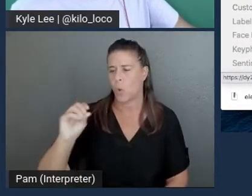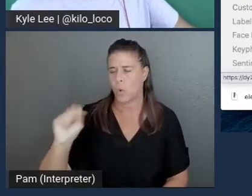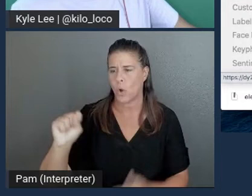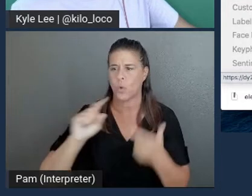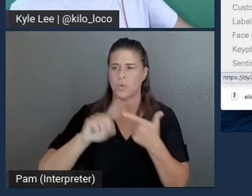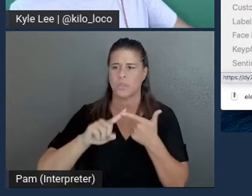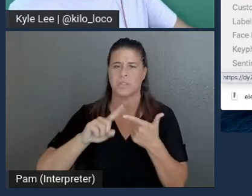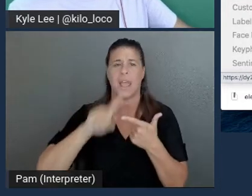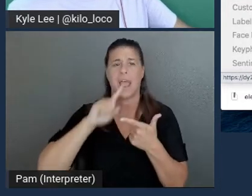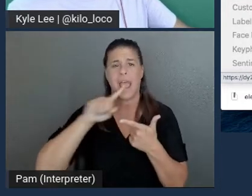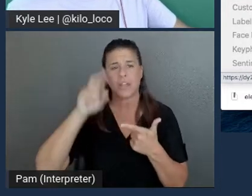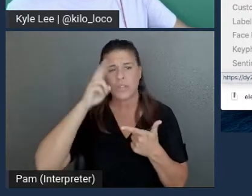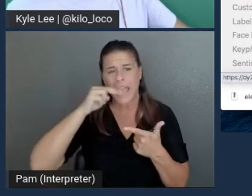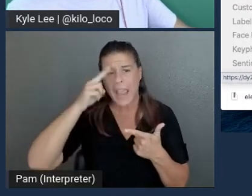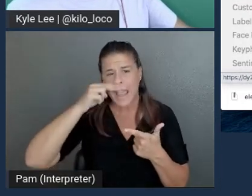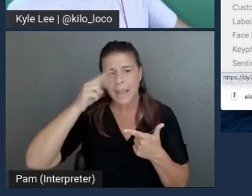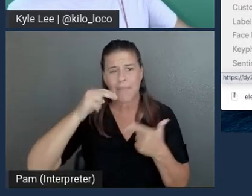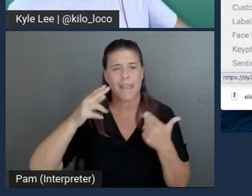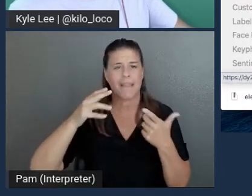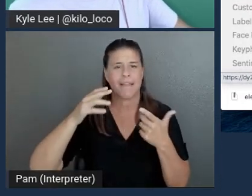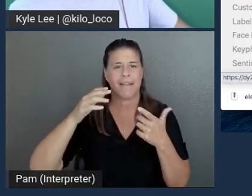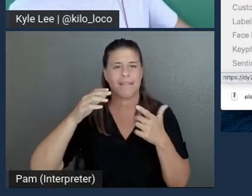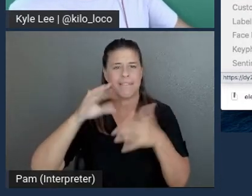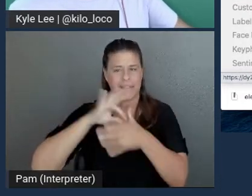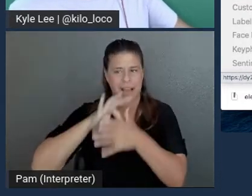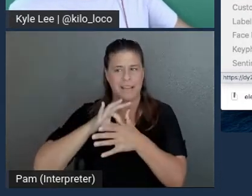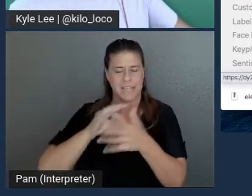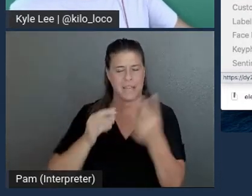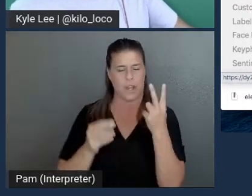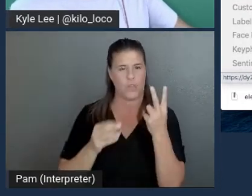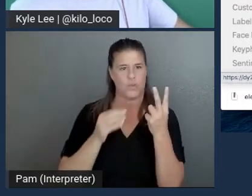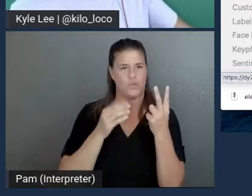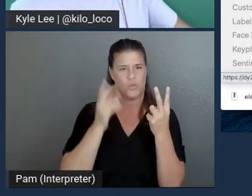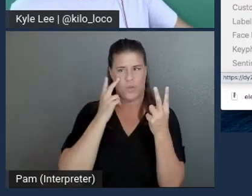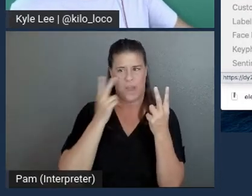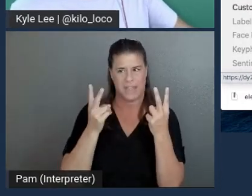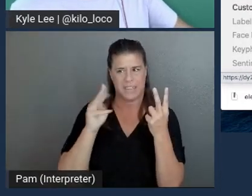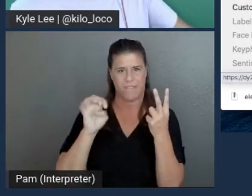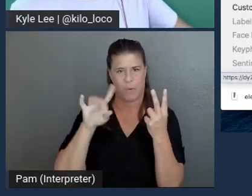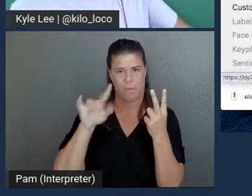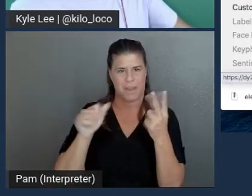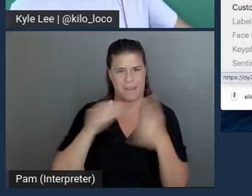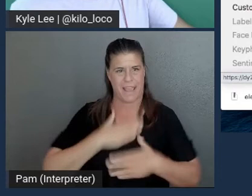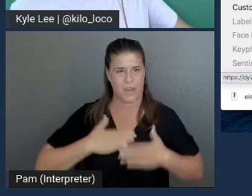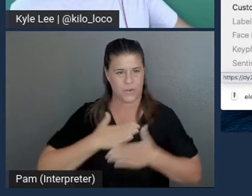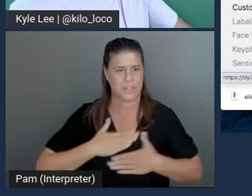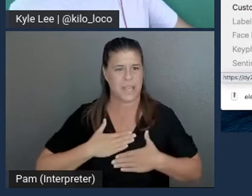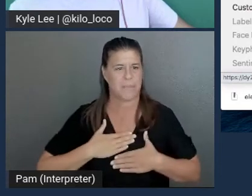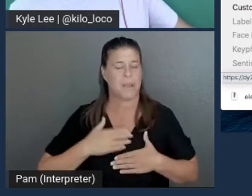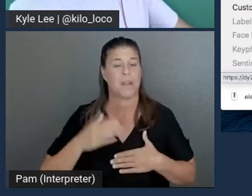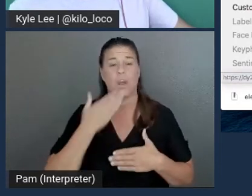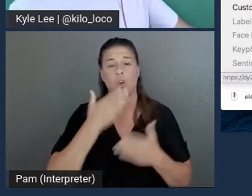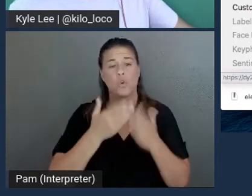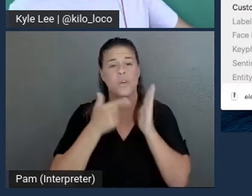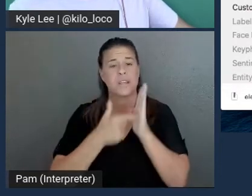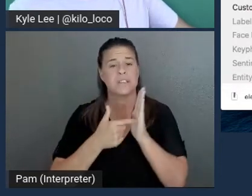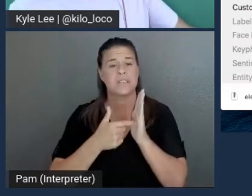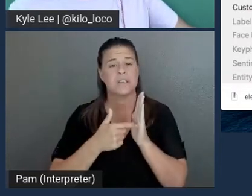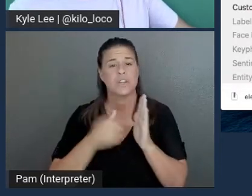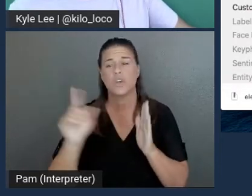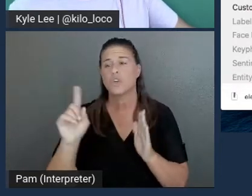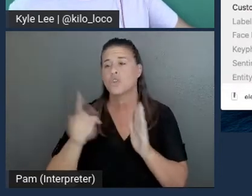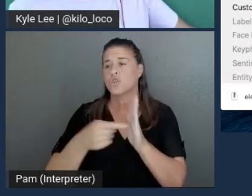actually animated content is the two main areas I see in media and entertainment. Like great example is show me